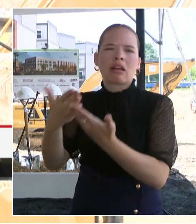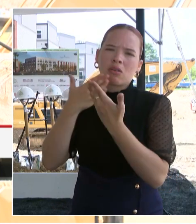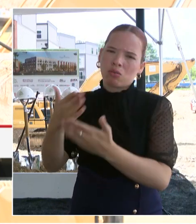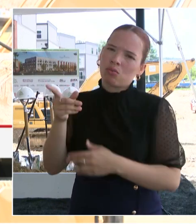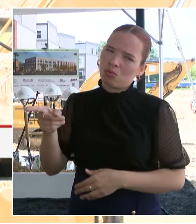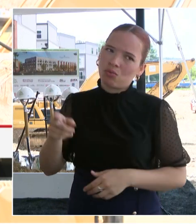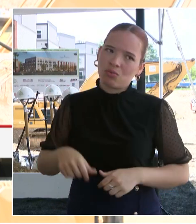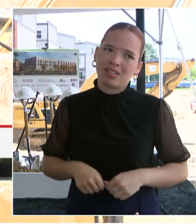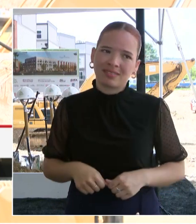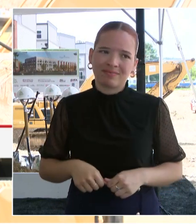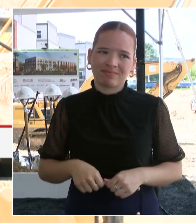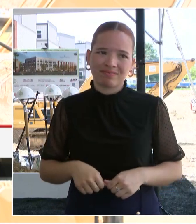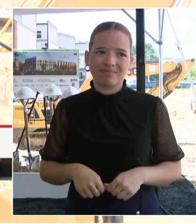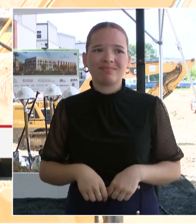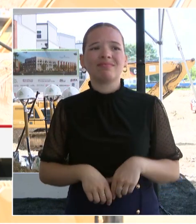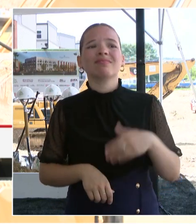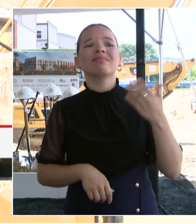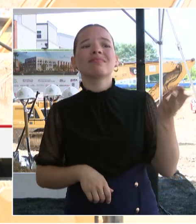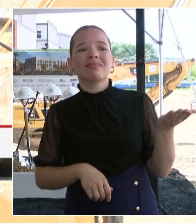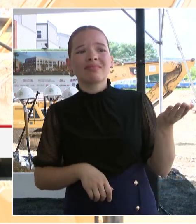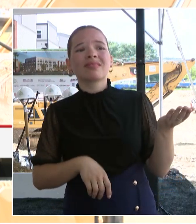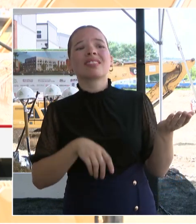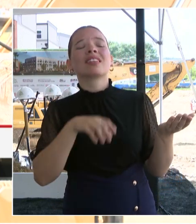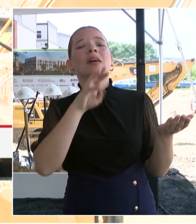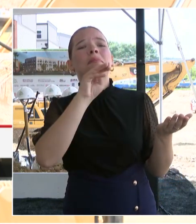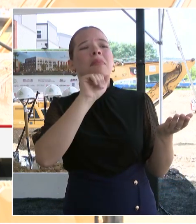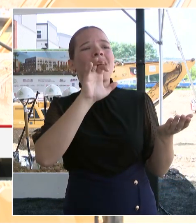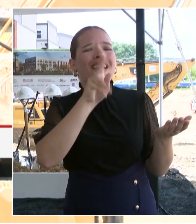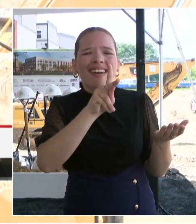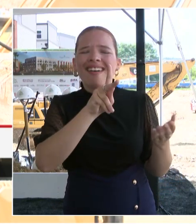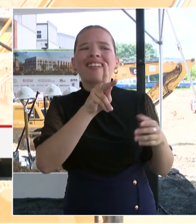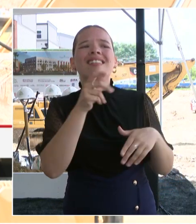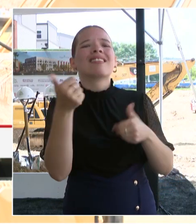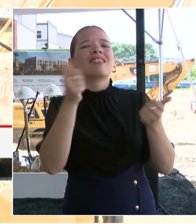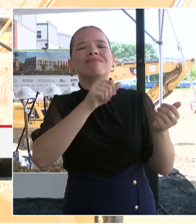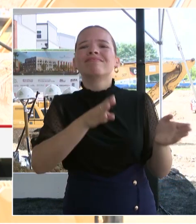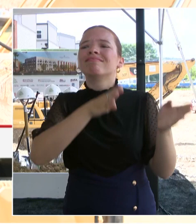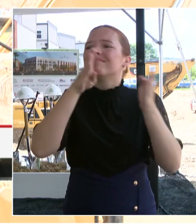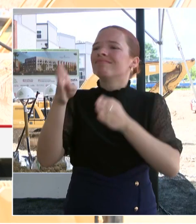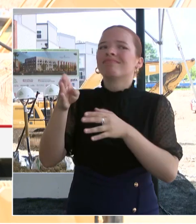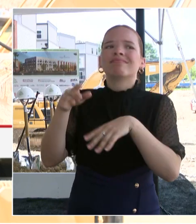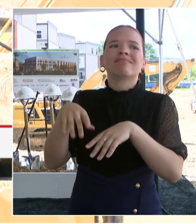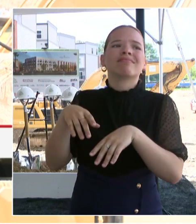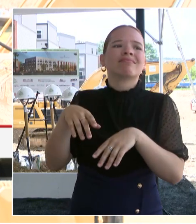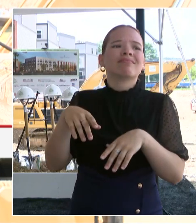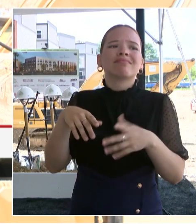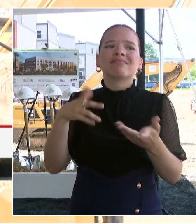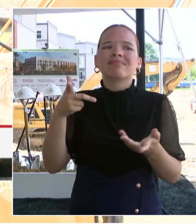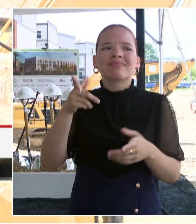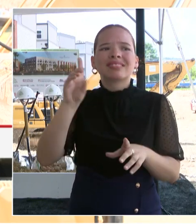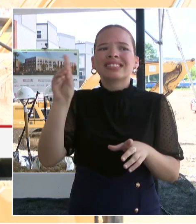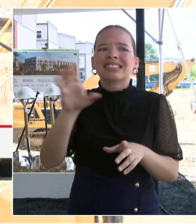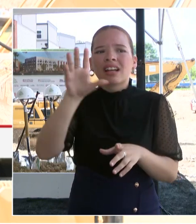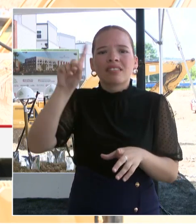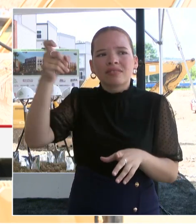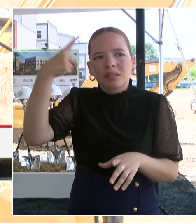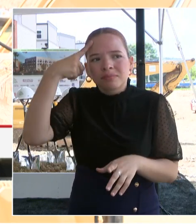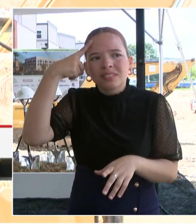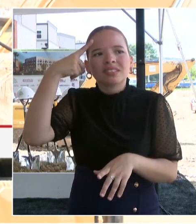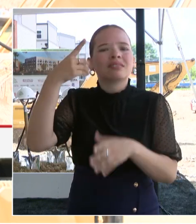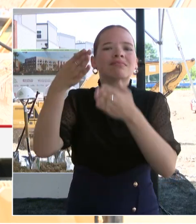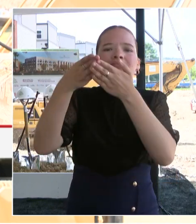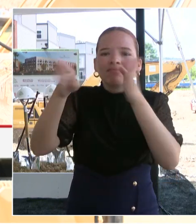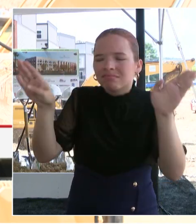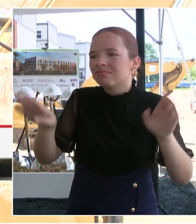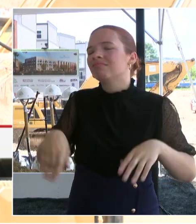Mac, Virginia Community Capital. The Metropolitan Council of Governments gave this a small pre-development grant because they saw we were